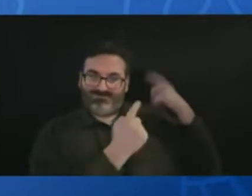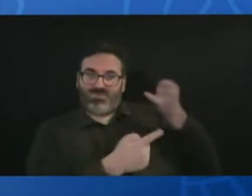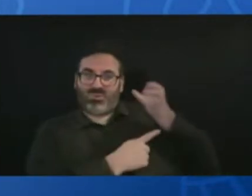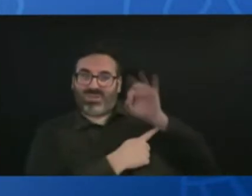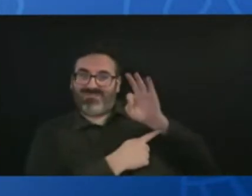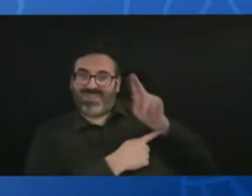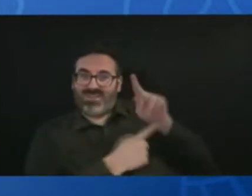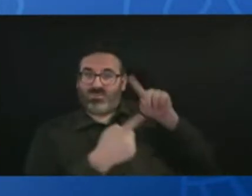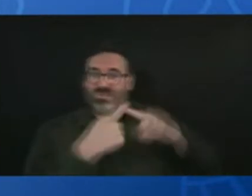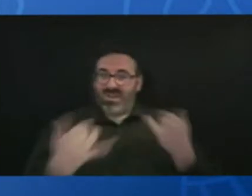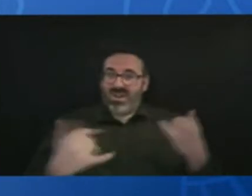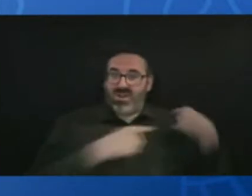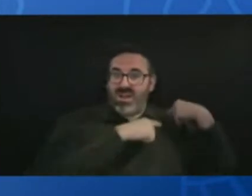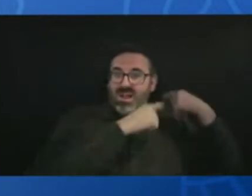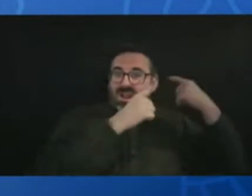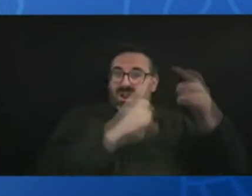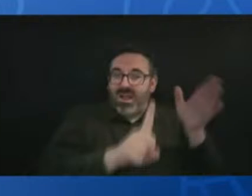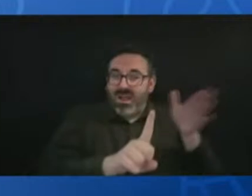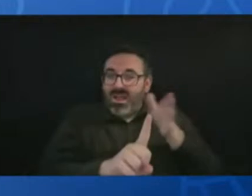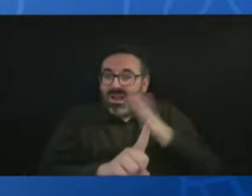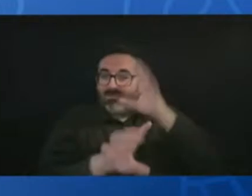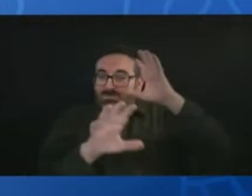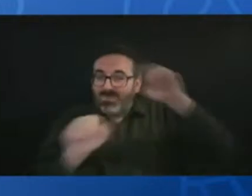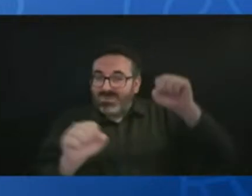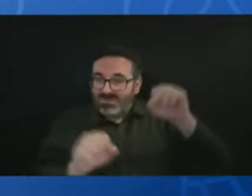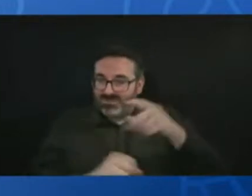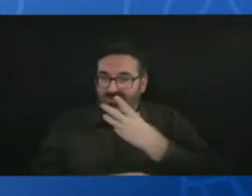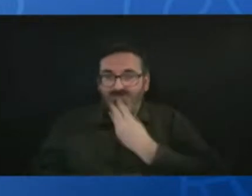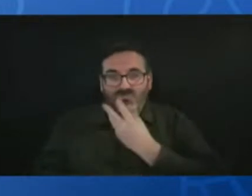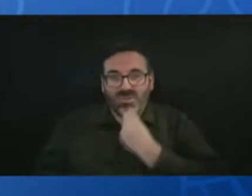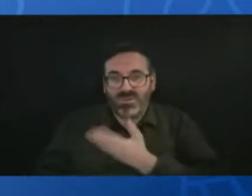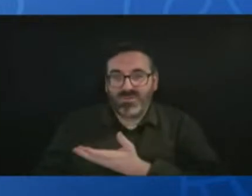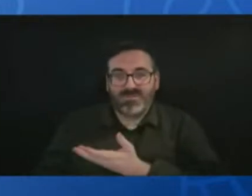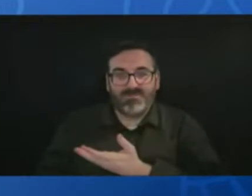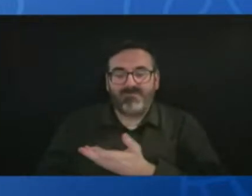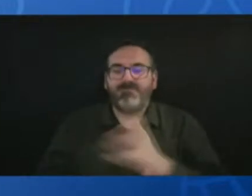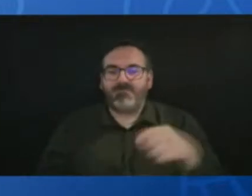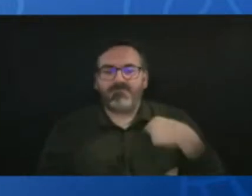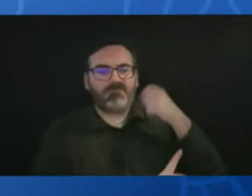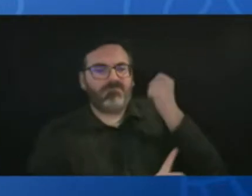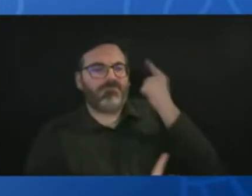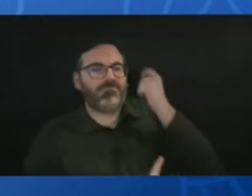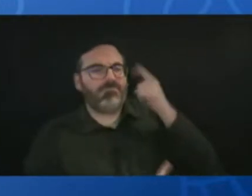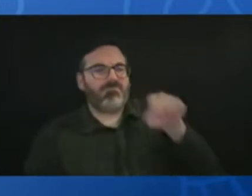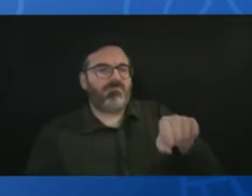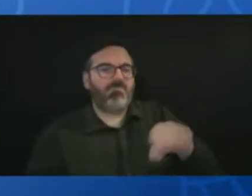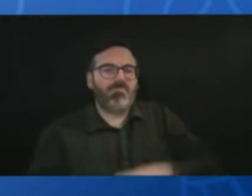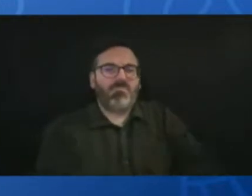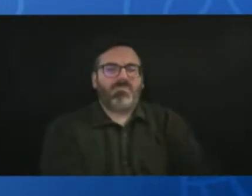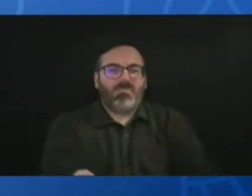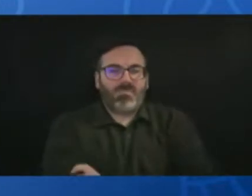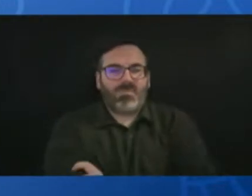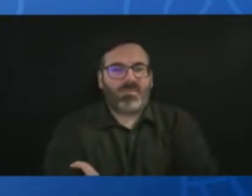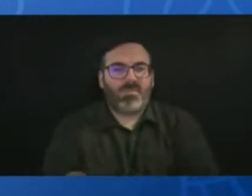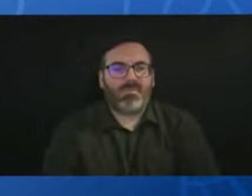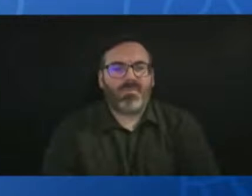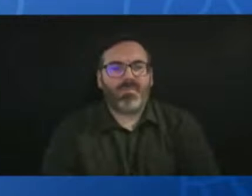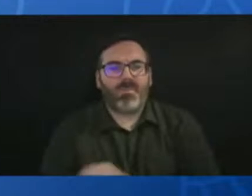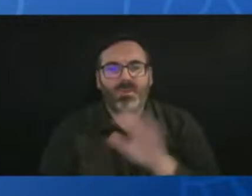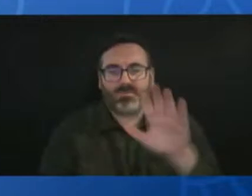Israel's nuclear arsenal. No, I understand. I understand. Here's what I will tell you about the JFK